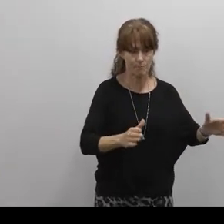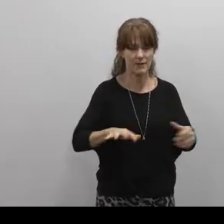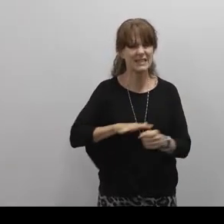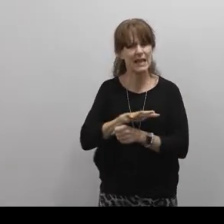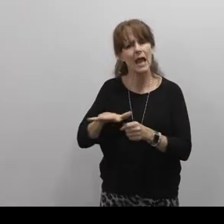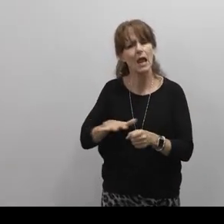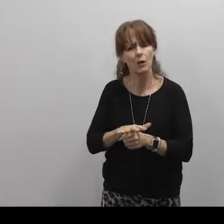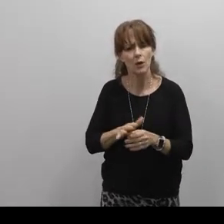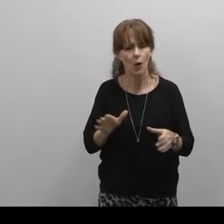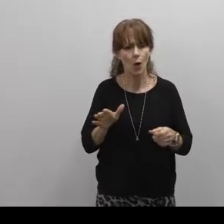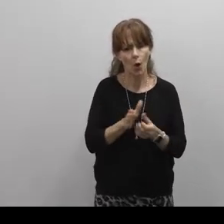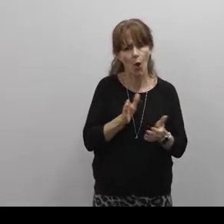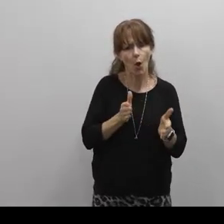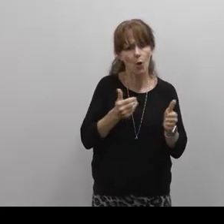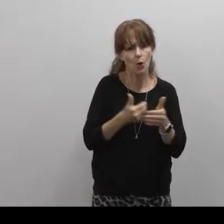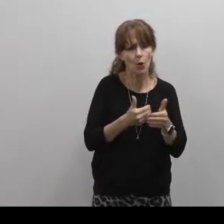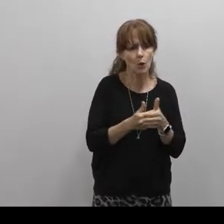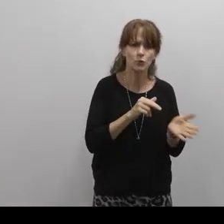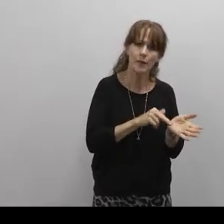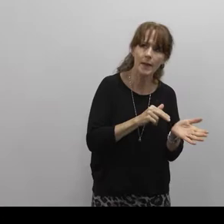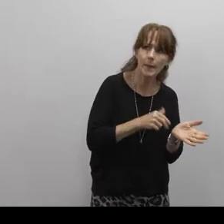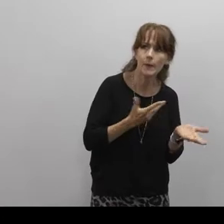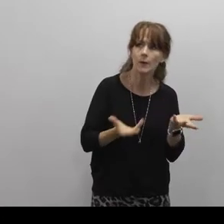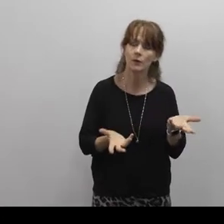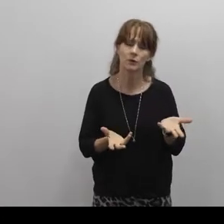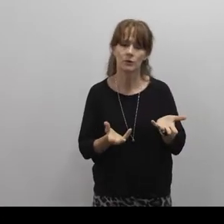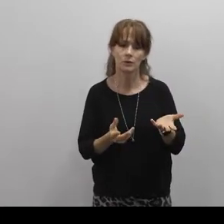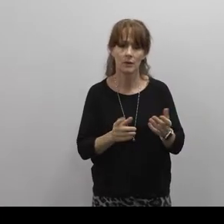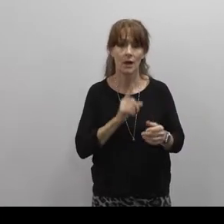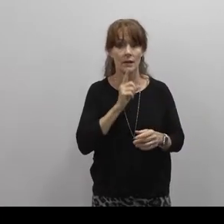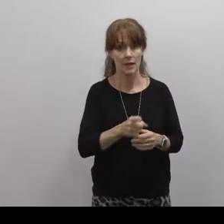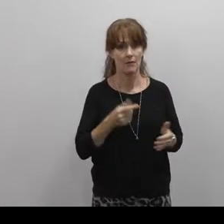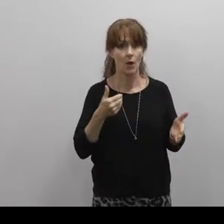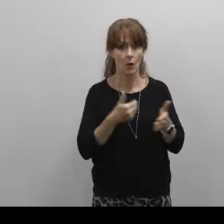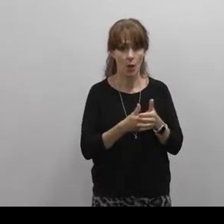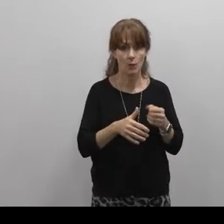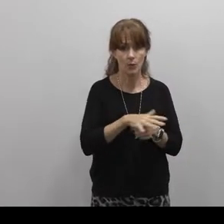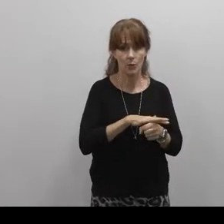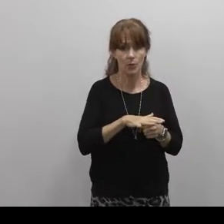that's within close proximity to a school nurse, definitely within close